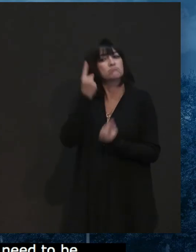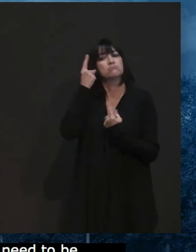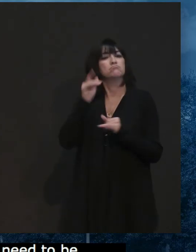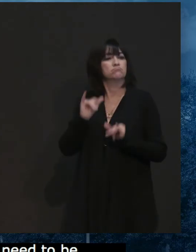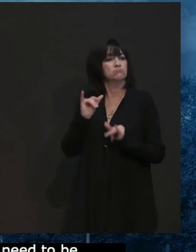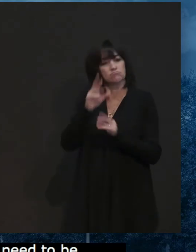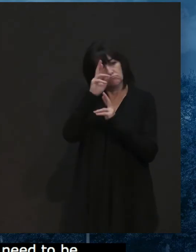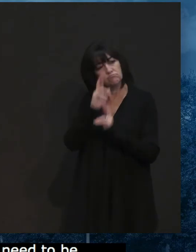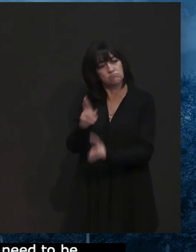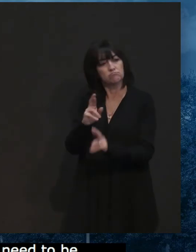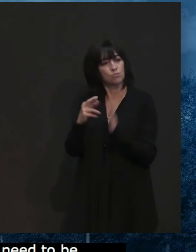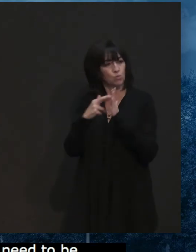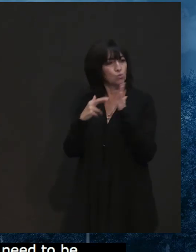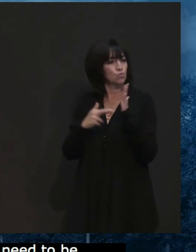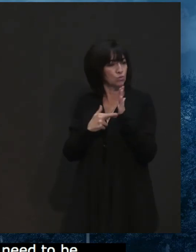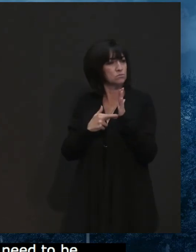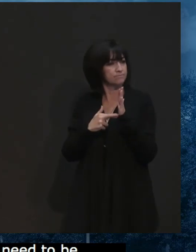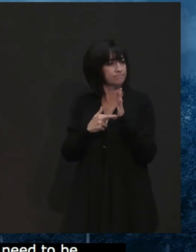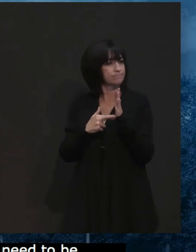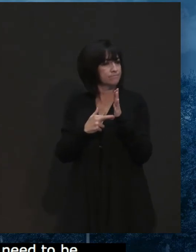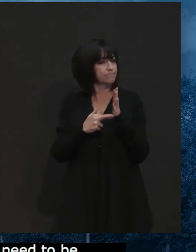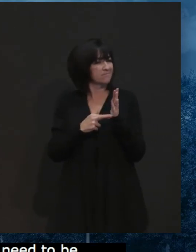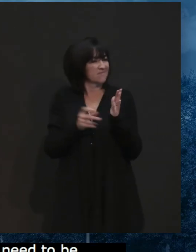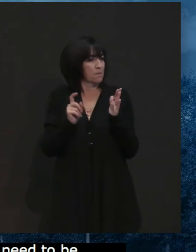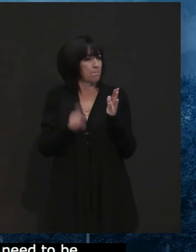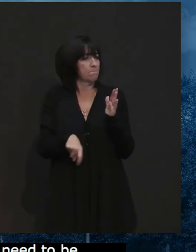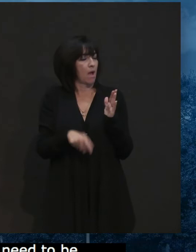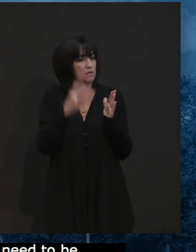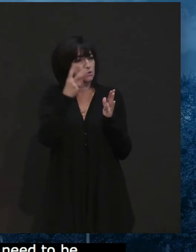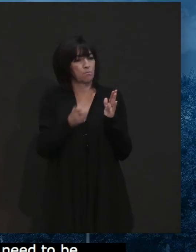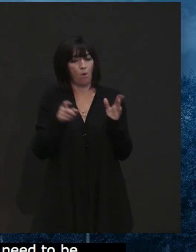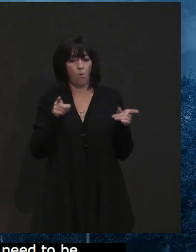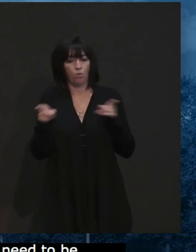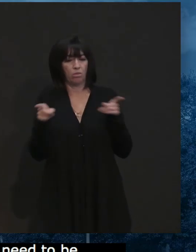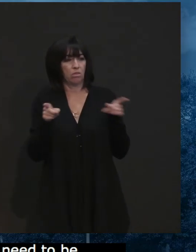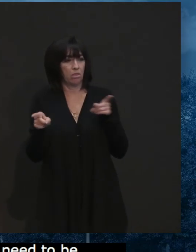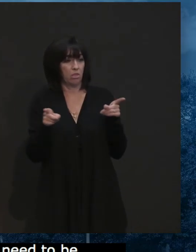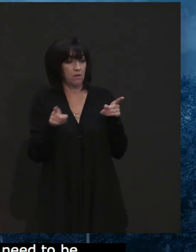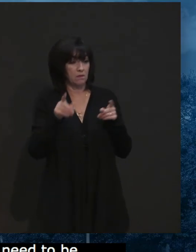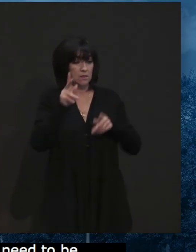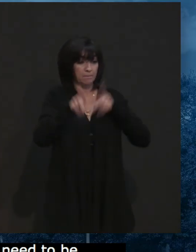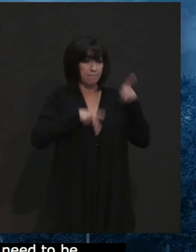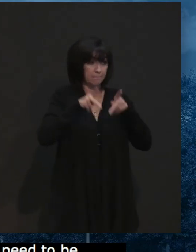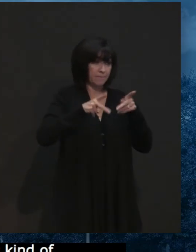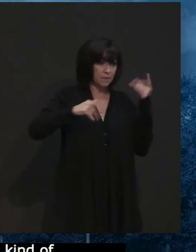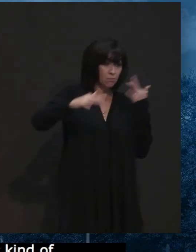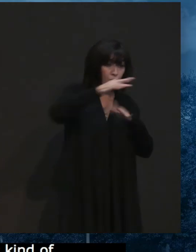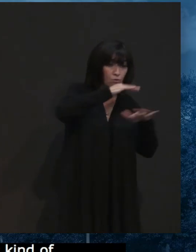the job done in both cases, both in terms of business activity and in terms of